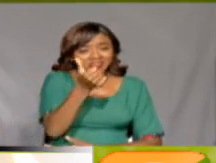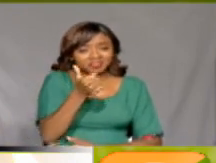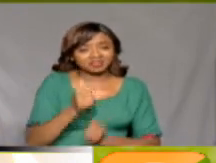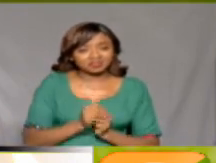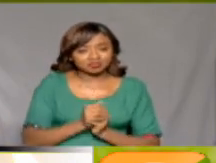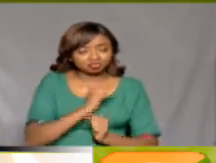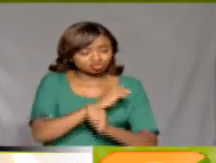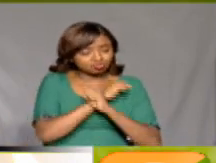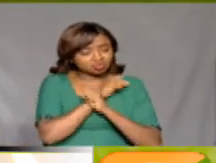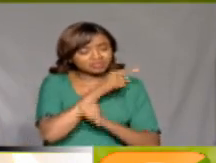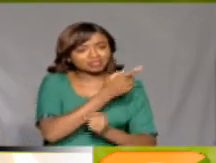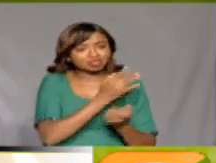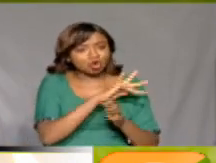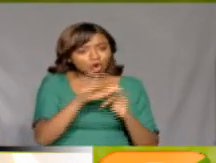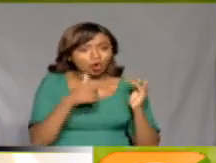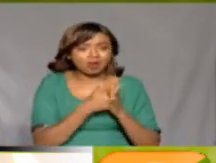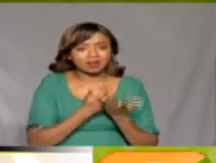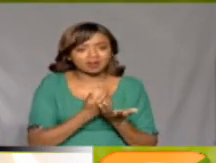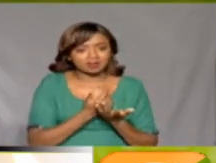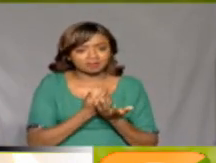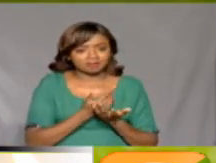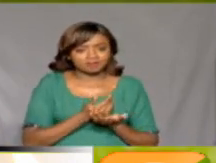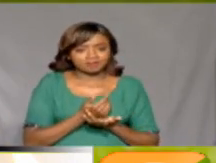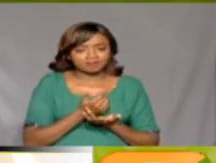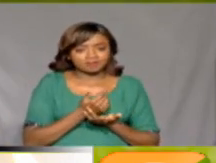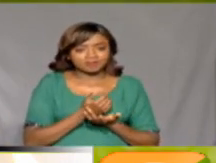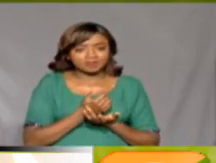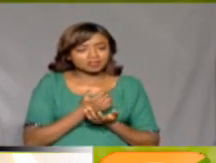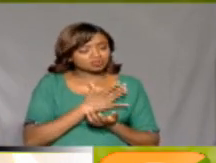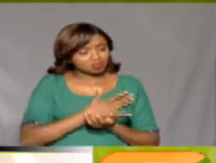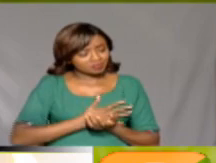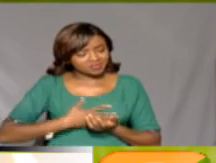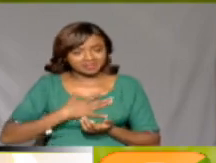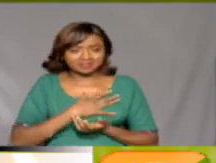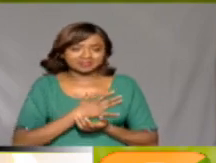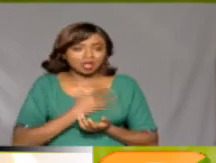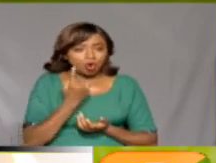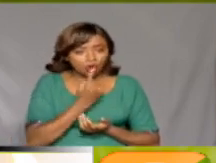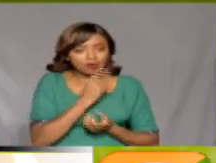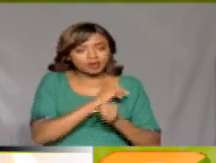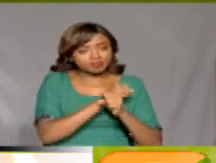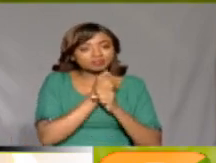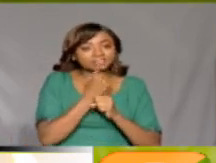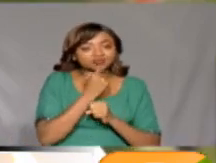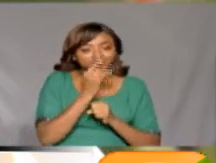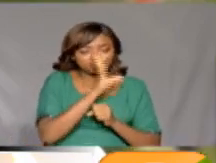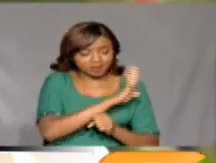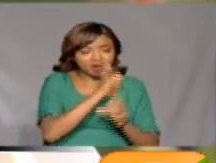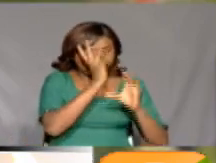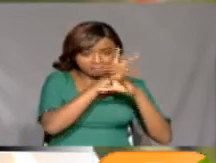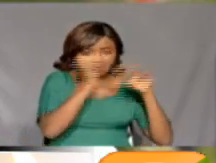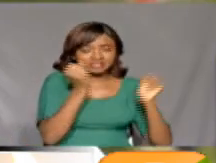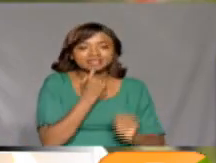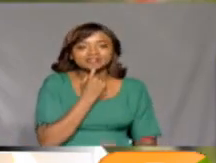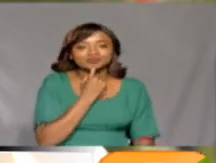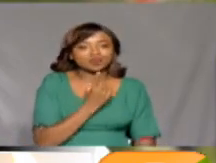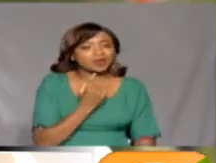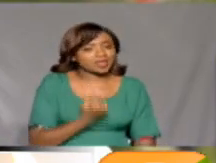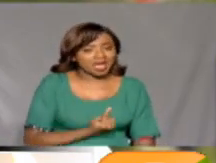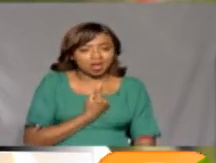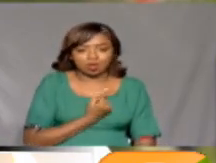Where were you by then? We were in State House. You were in State House? Yeah, we wanted to go now down to the president. The escorting.